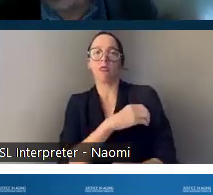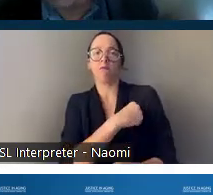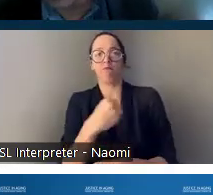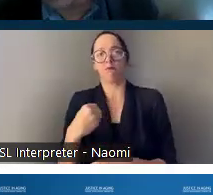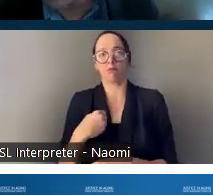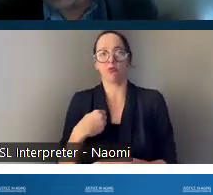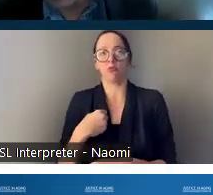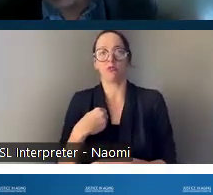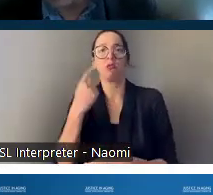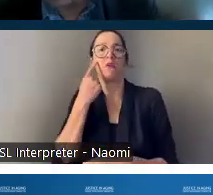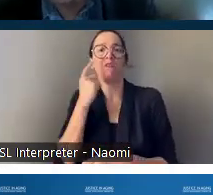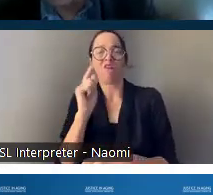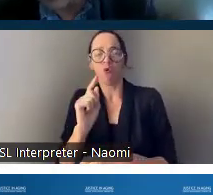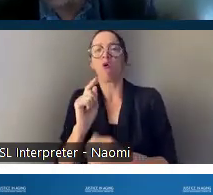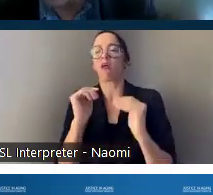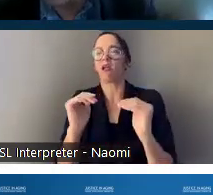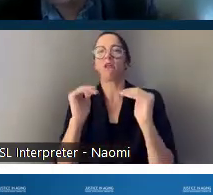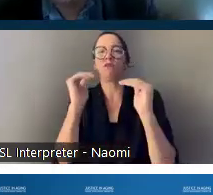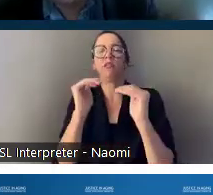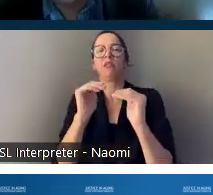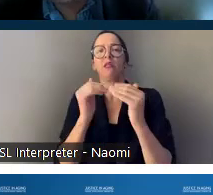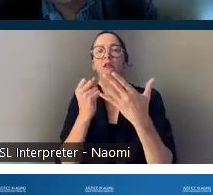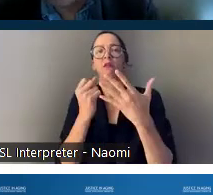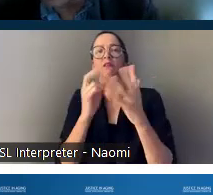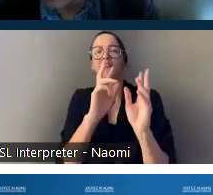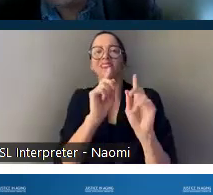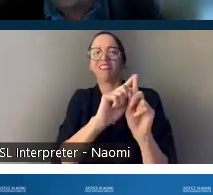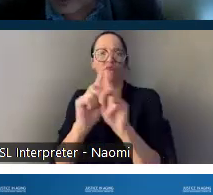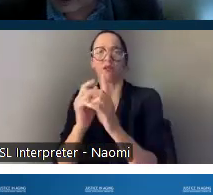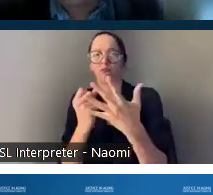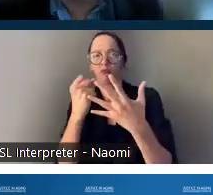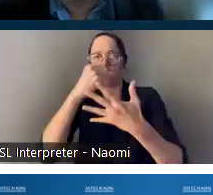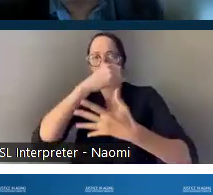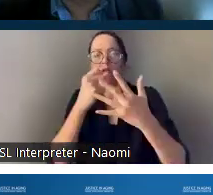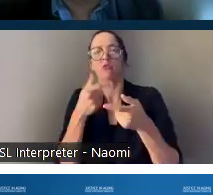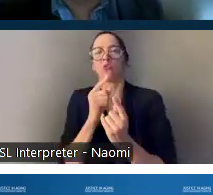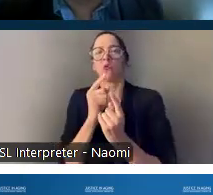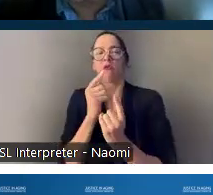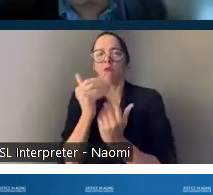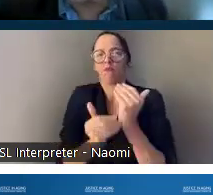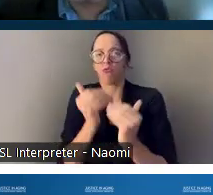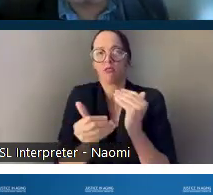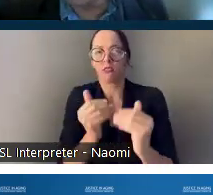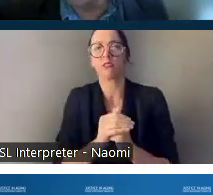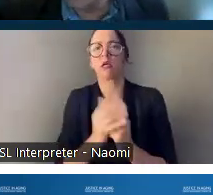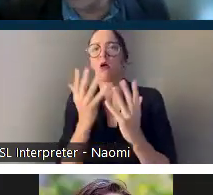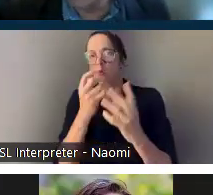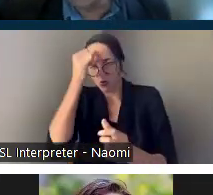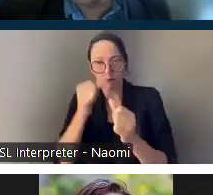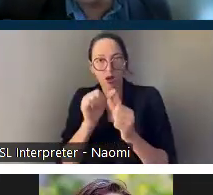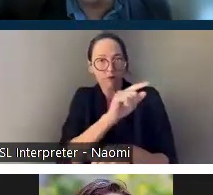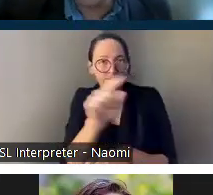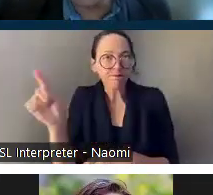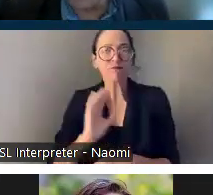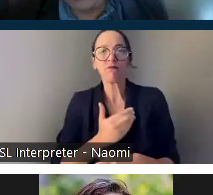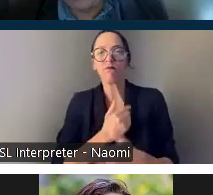and working out priorities. And just to remind everybody that our priorities are not finalized in terms of whatever we're going to do in the coming year or in